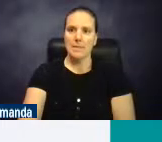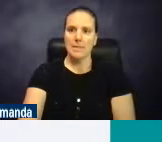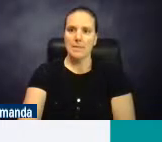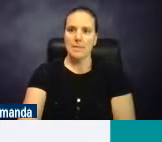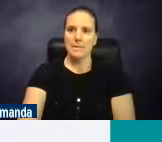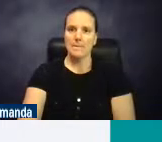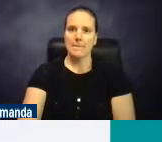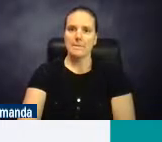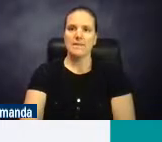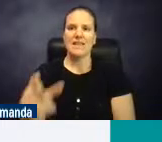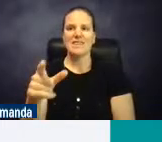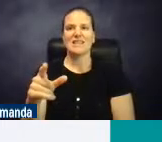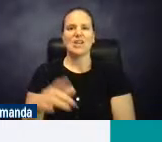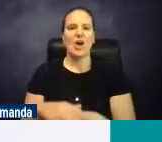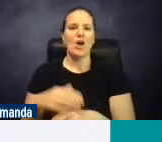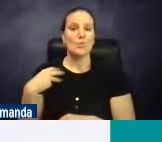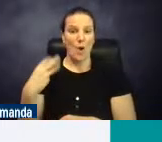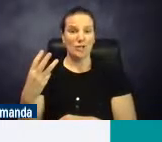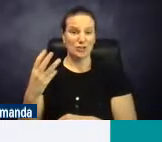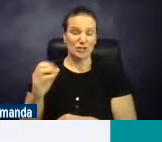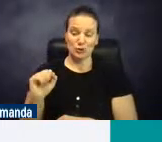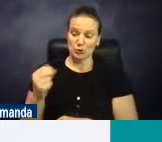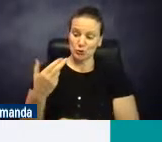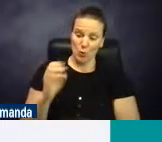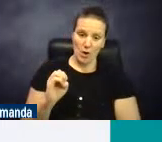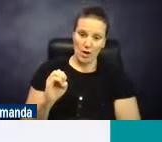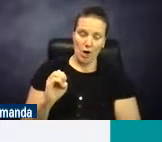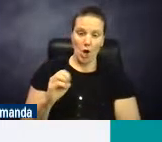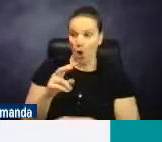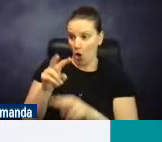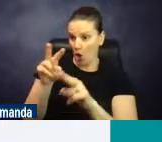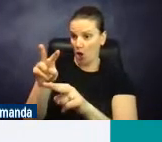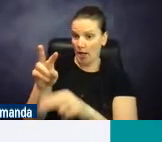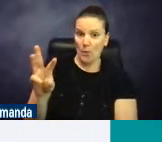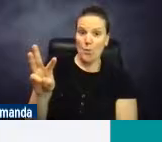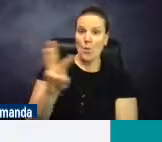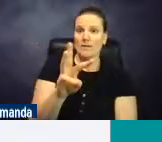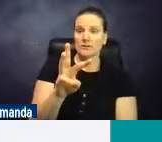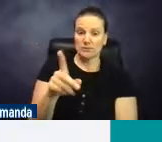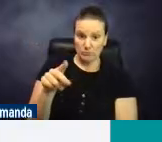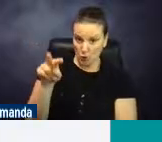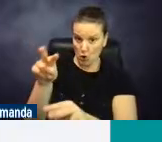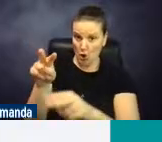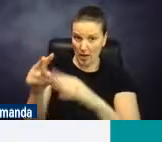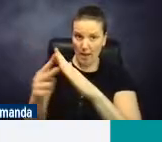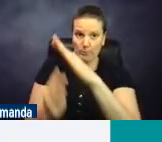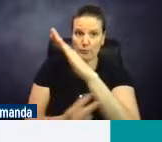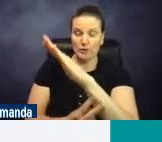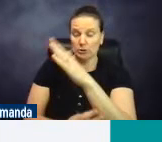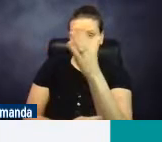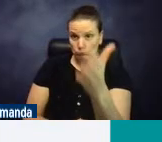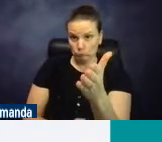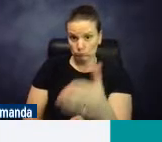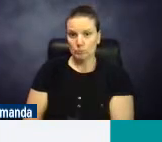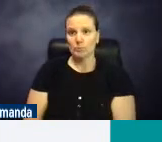on Columbia Way, looking westerly towards the bridge, and again